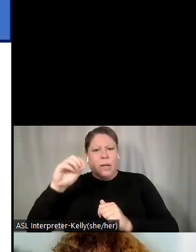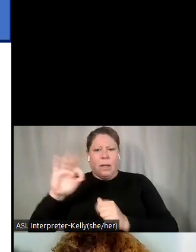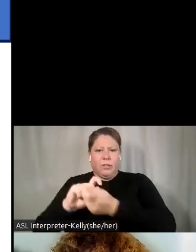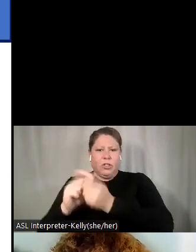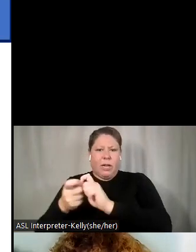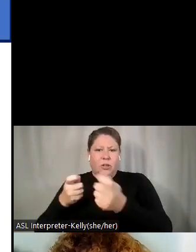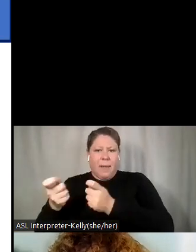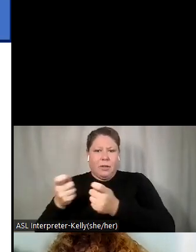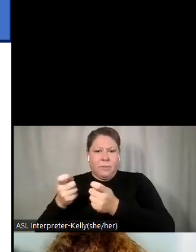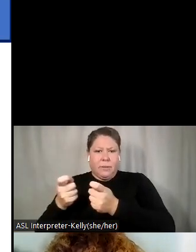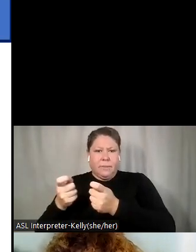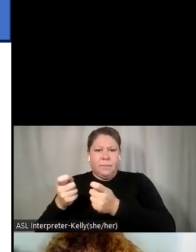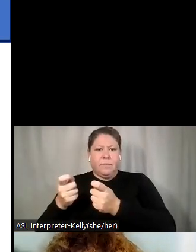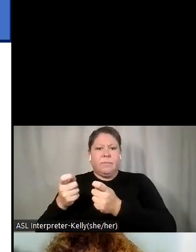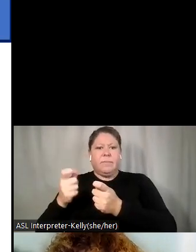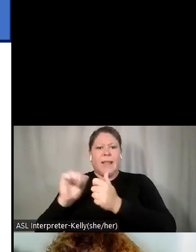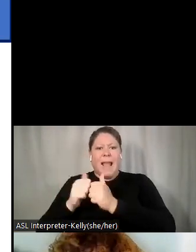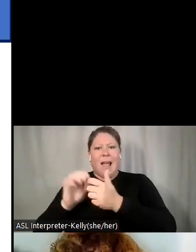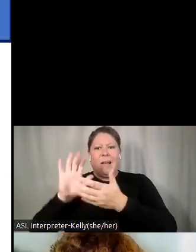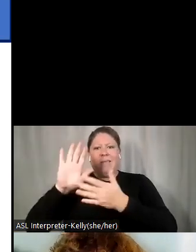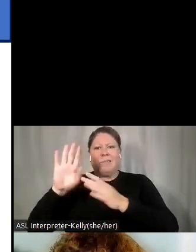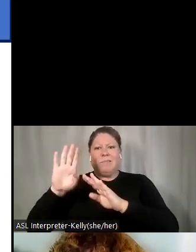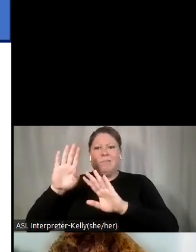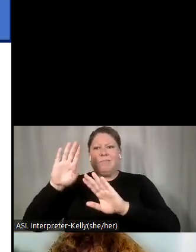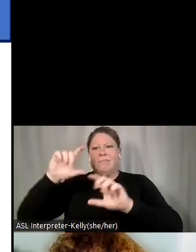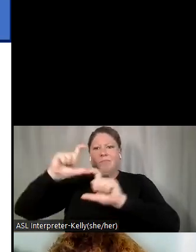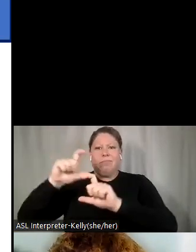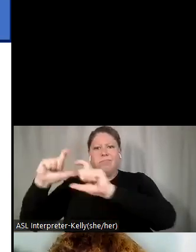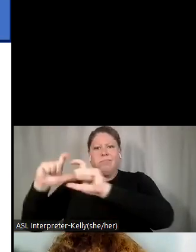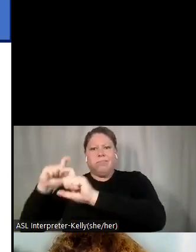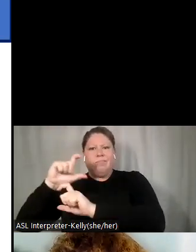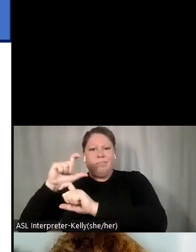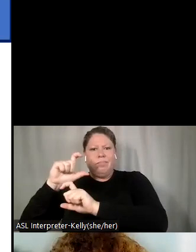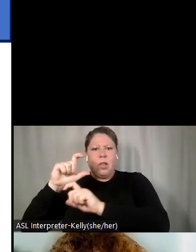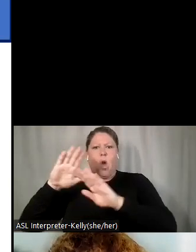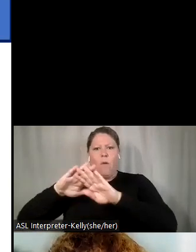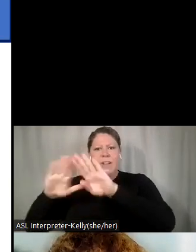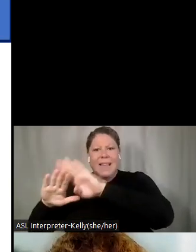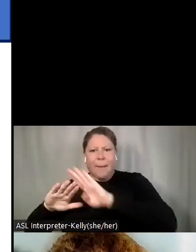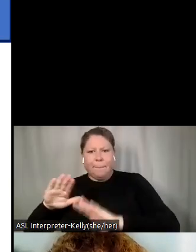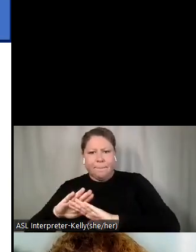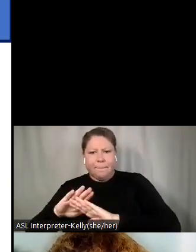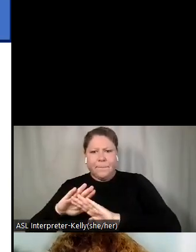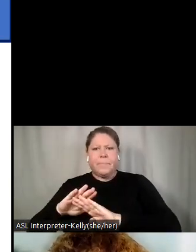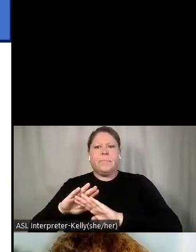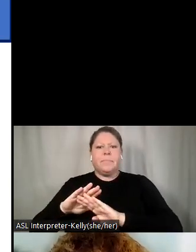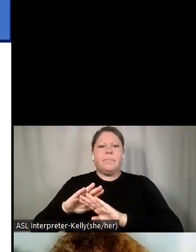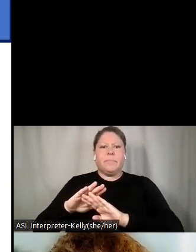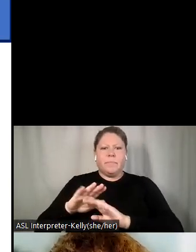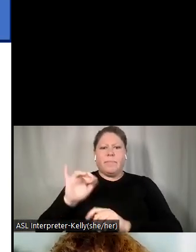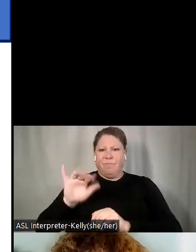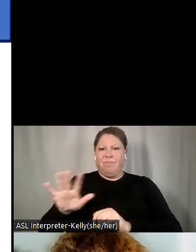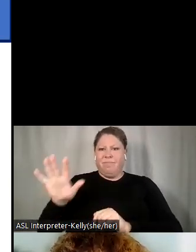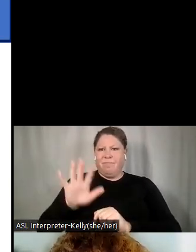transformational areas overlap and the Venn diagram of those, if we're going to